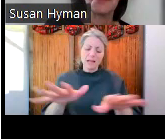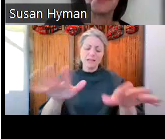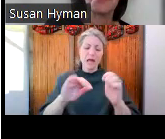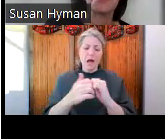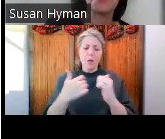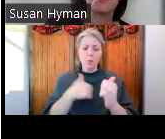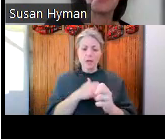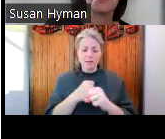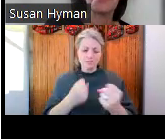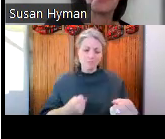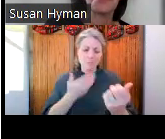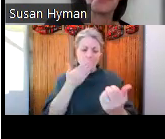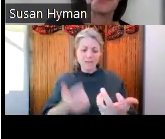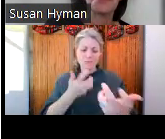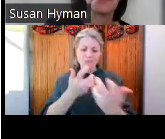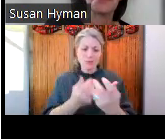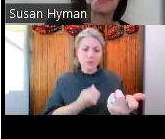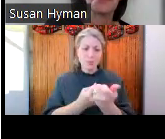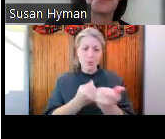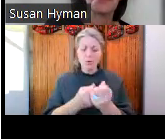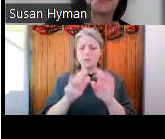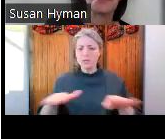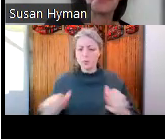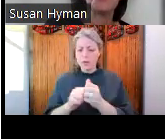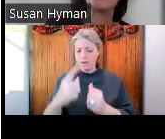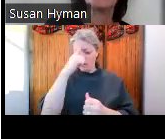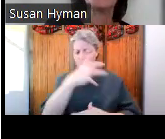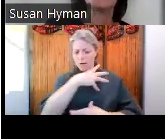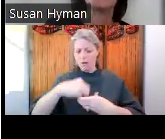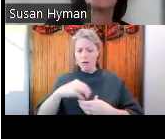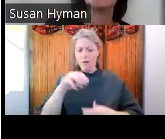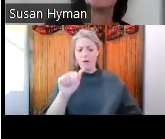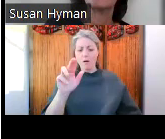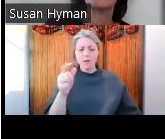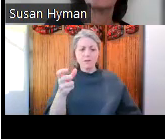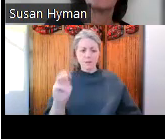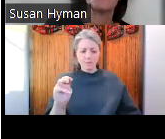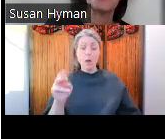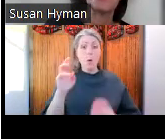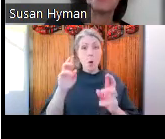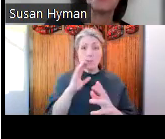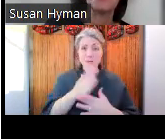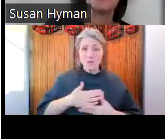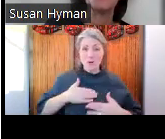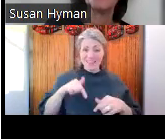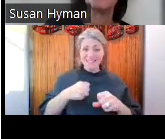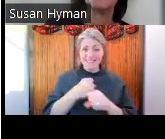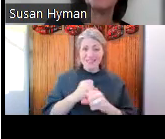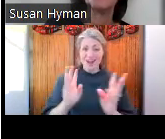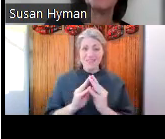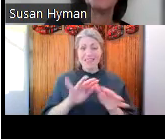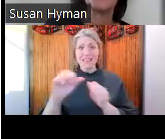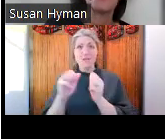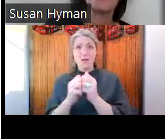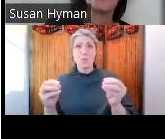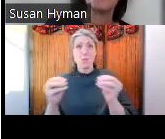best support children with autism. I hope you all enjoy this year's conference and leave with new information. Thank you so much